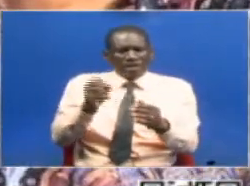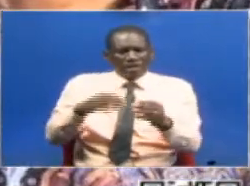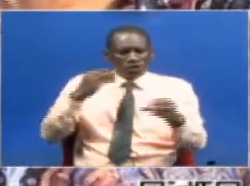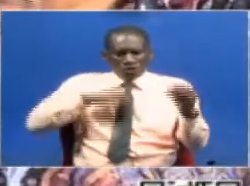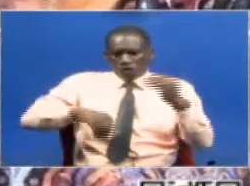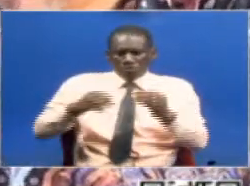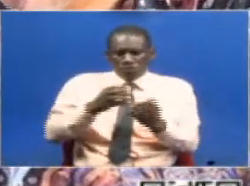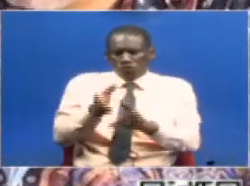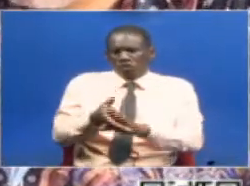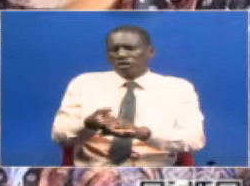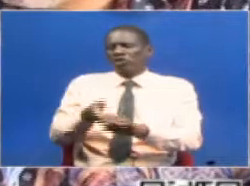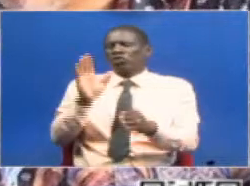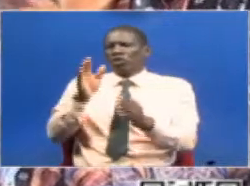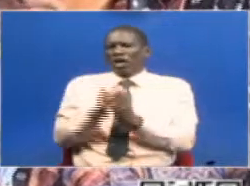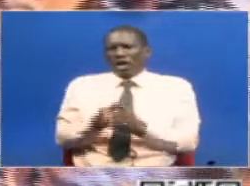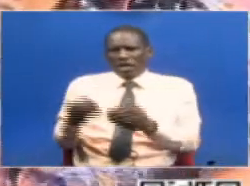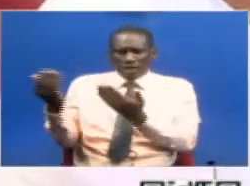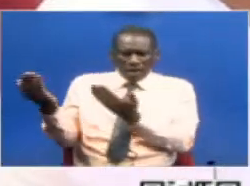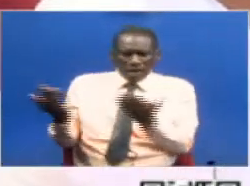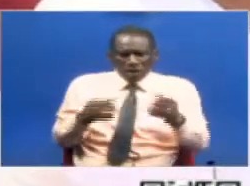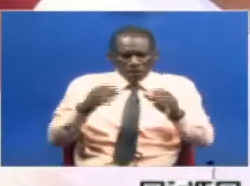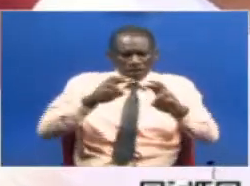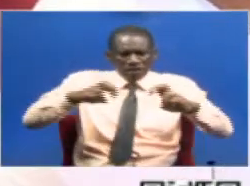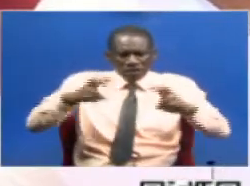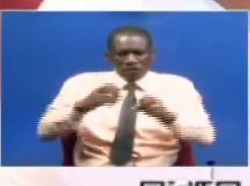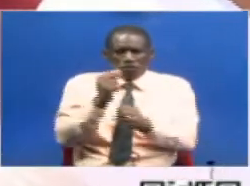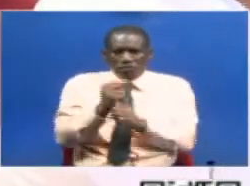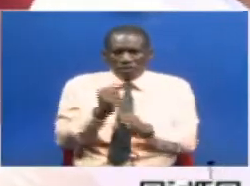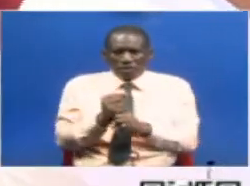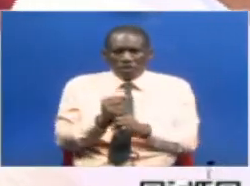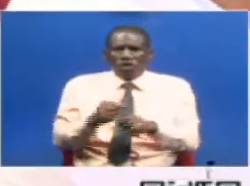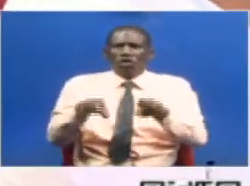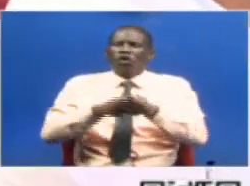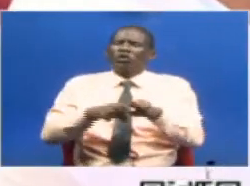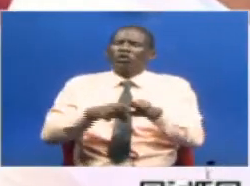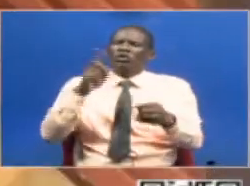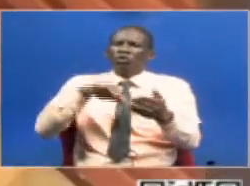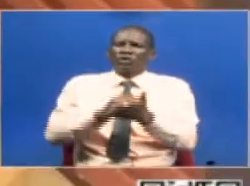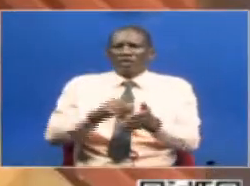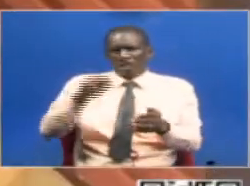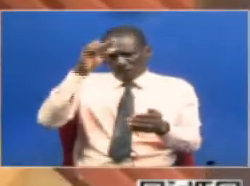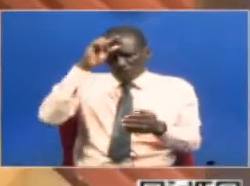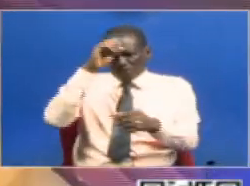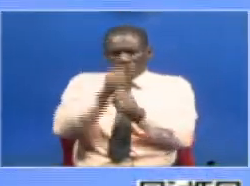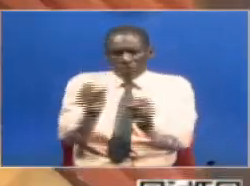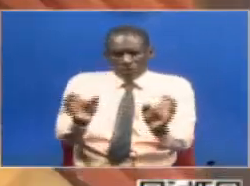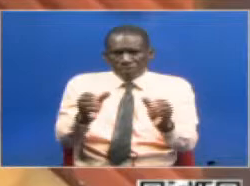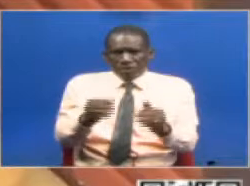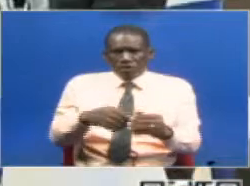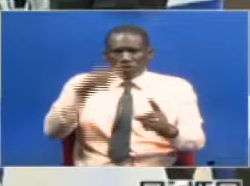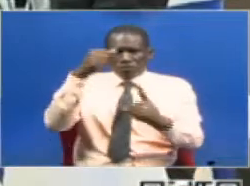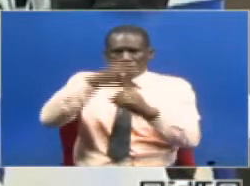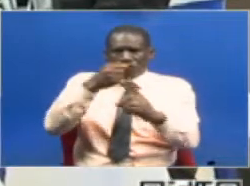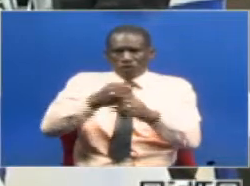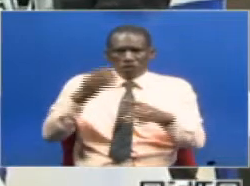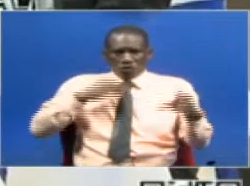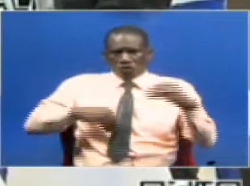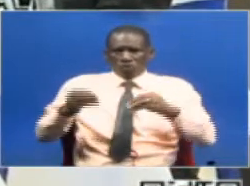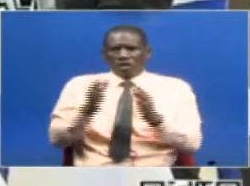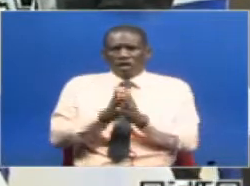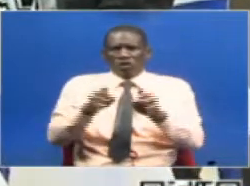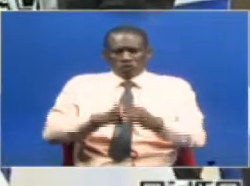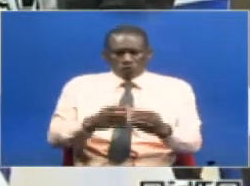and pave way for investigations. He says the state will work with the media to fight corruption and will strengthen